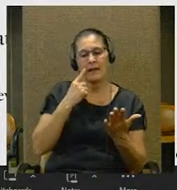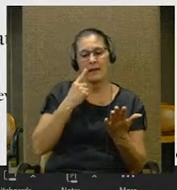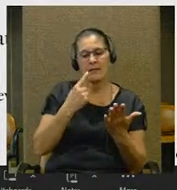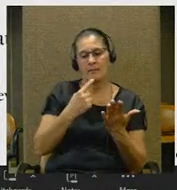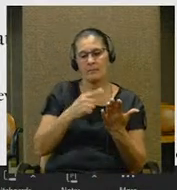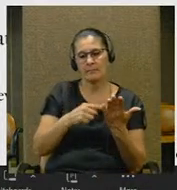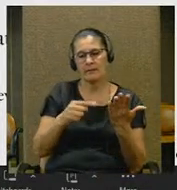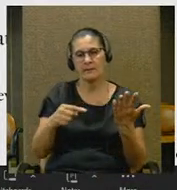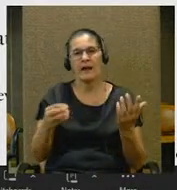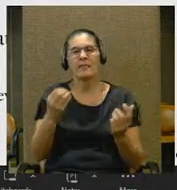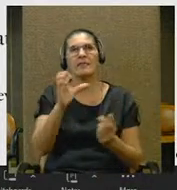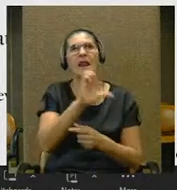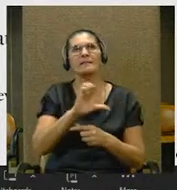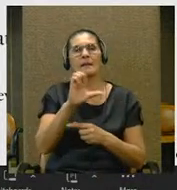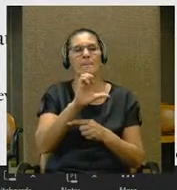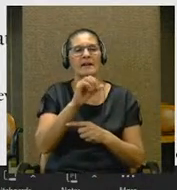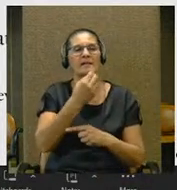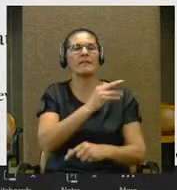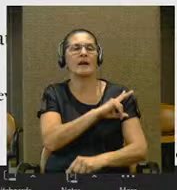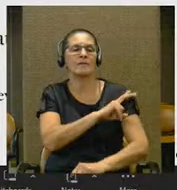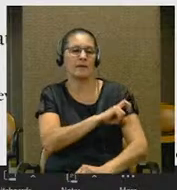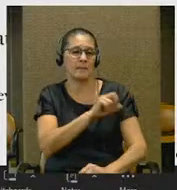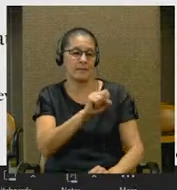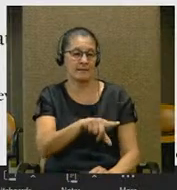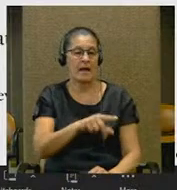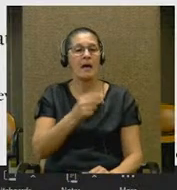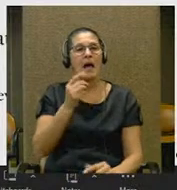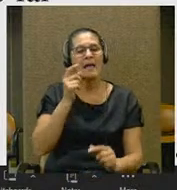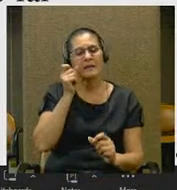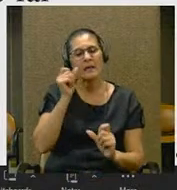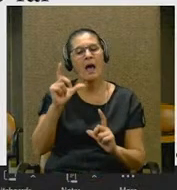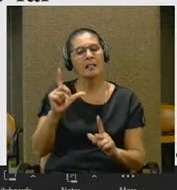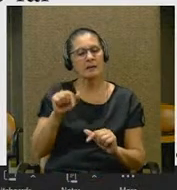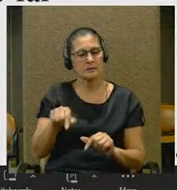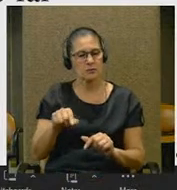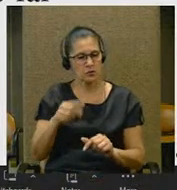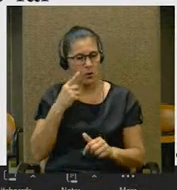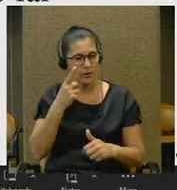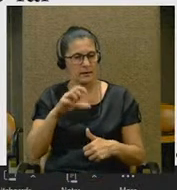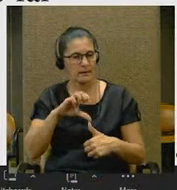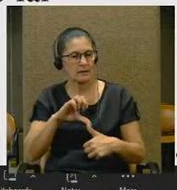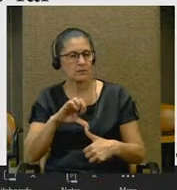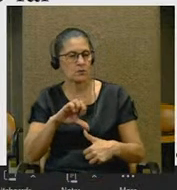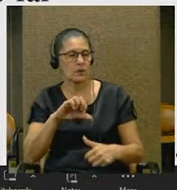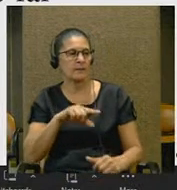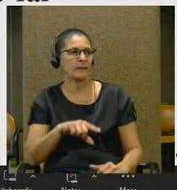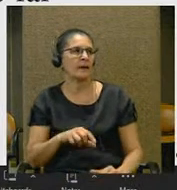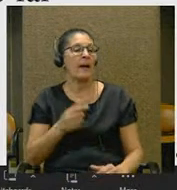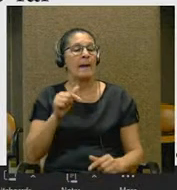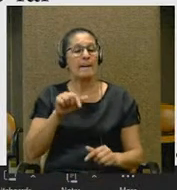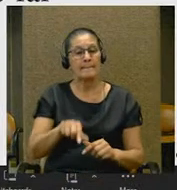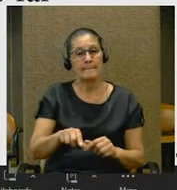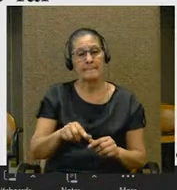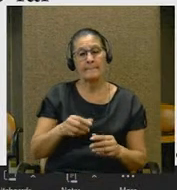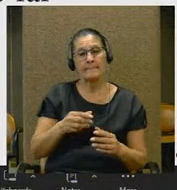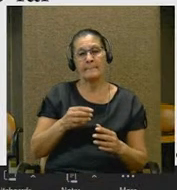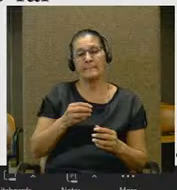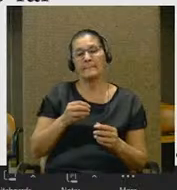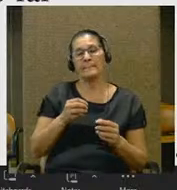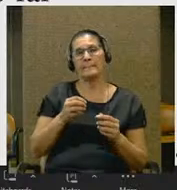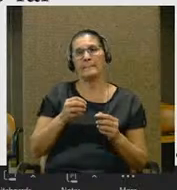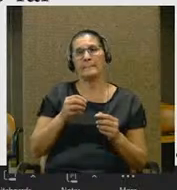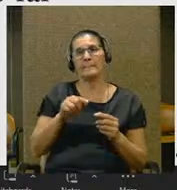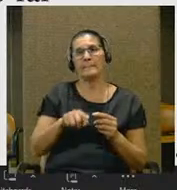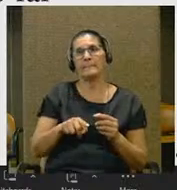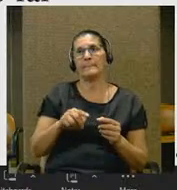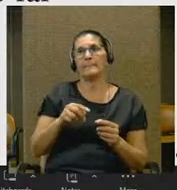And this is something to pay attention to in South America. Vonda Felbab-Brown, who's at the Brookings Institution here in